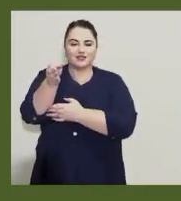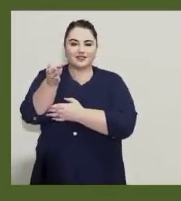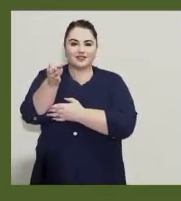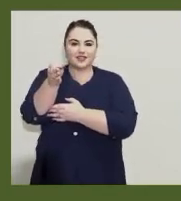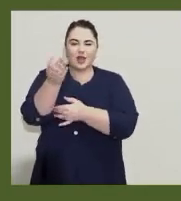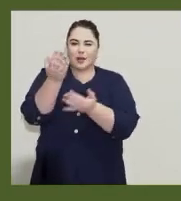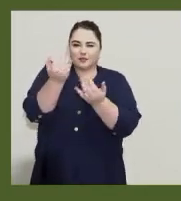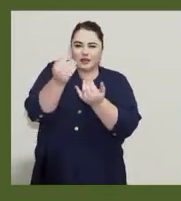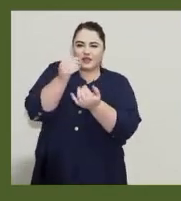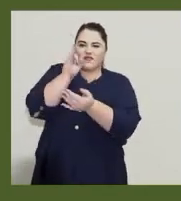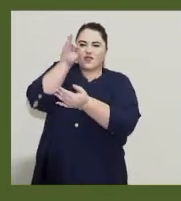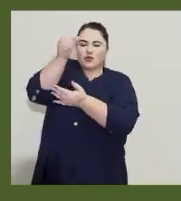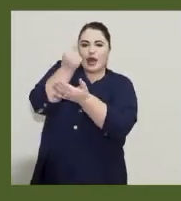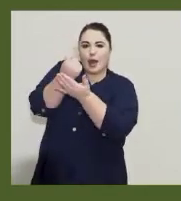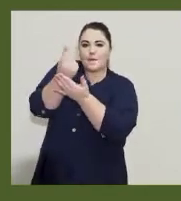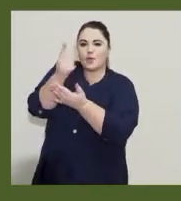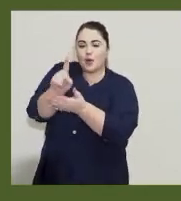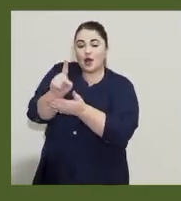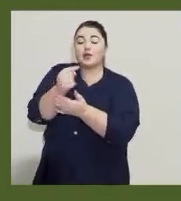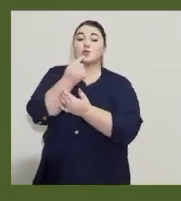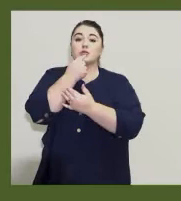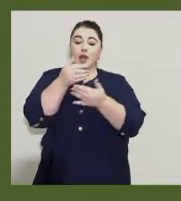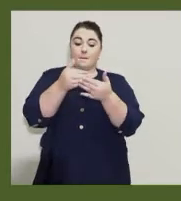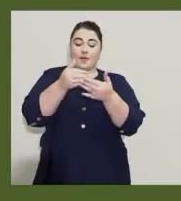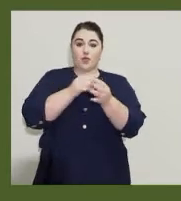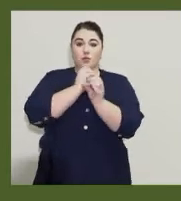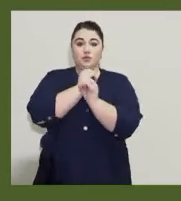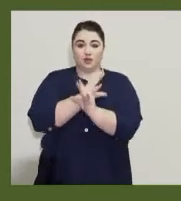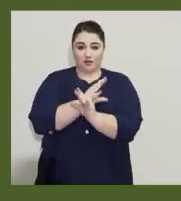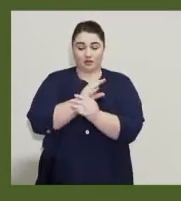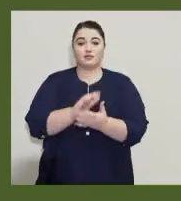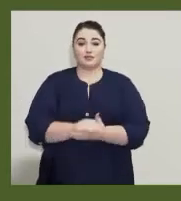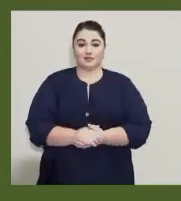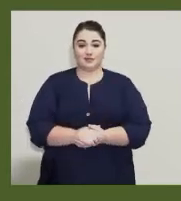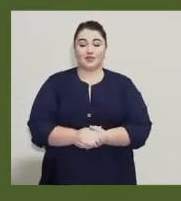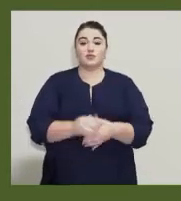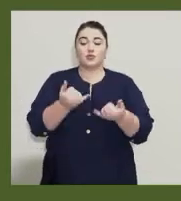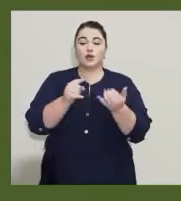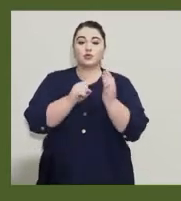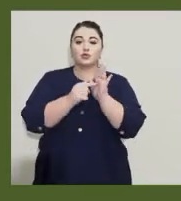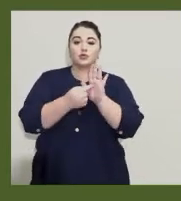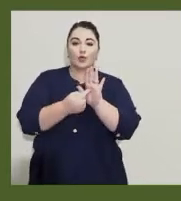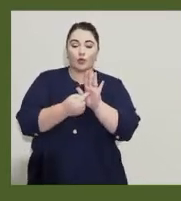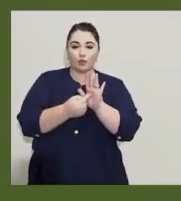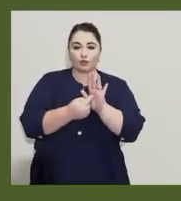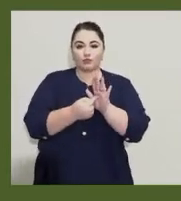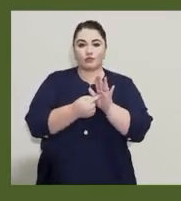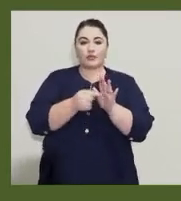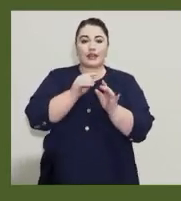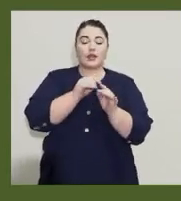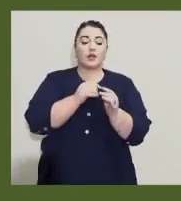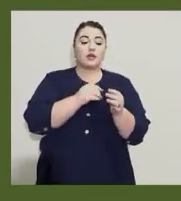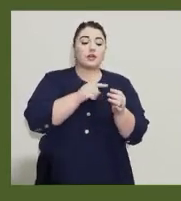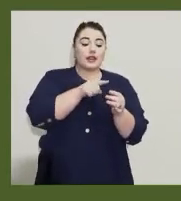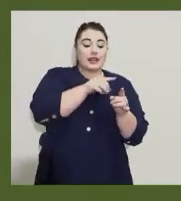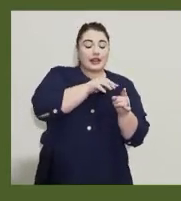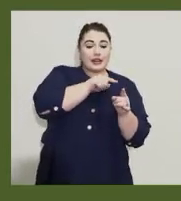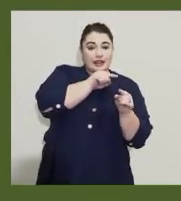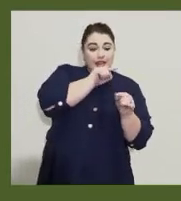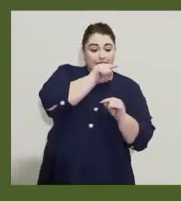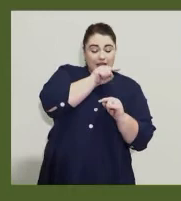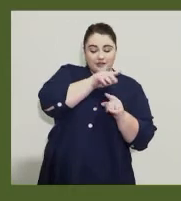It's future tense. You predict this before you start. So you show how